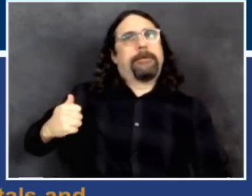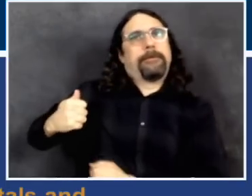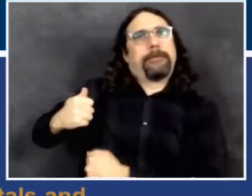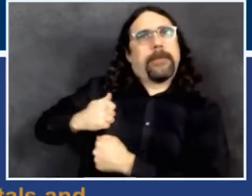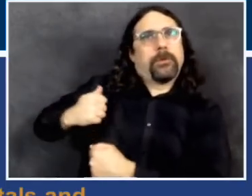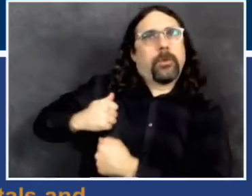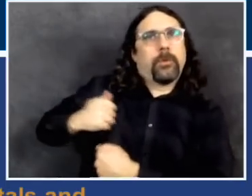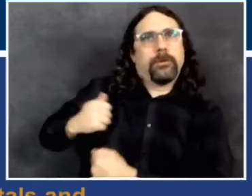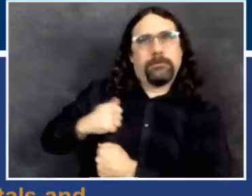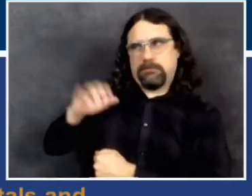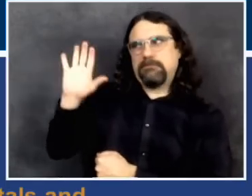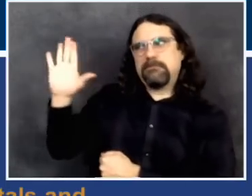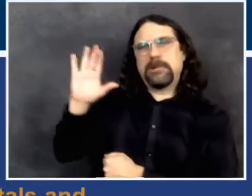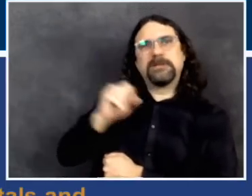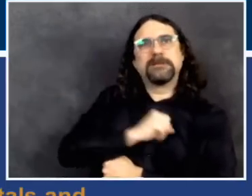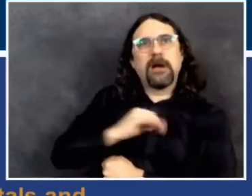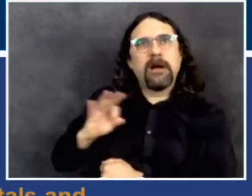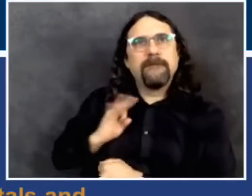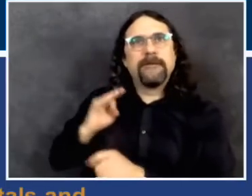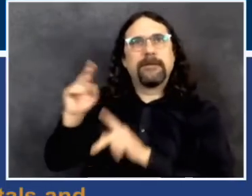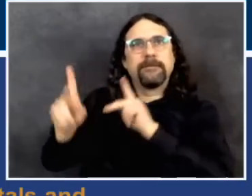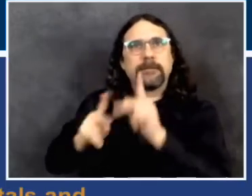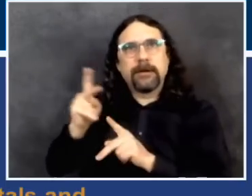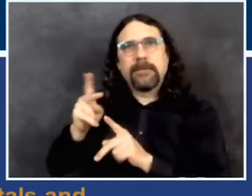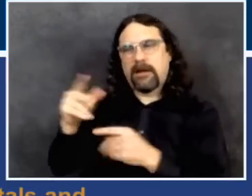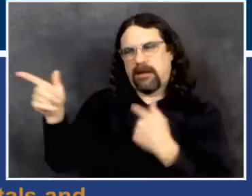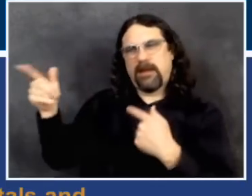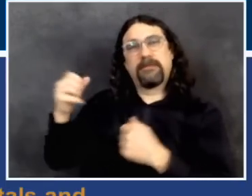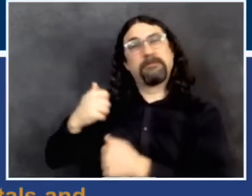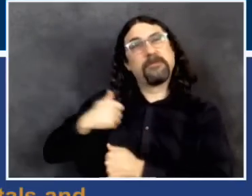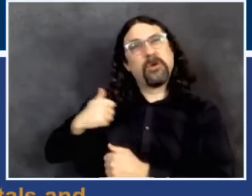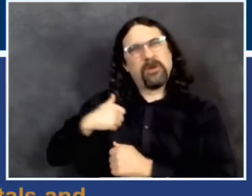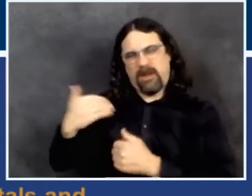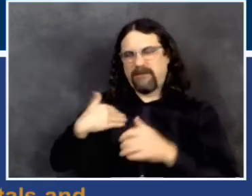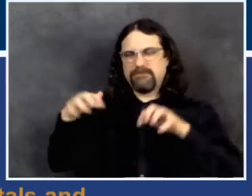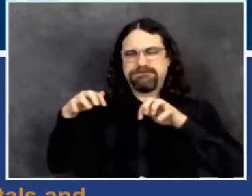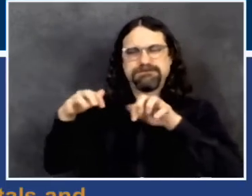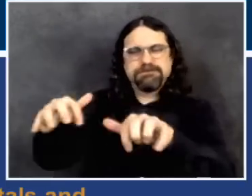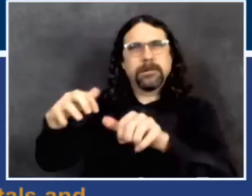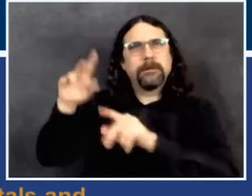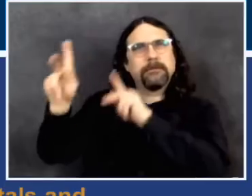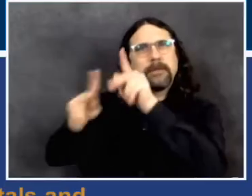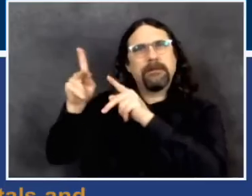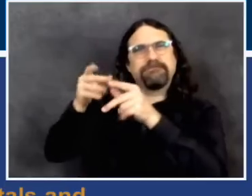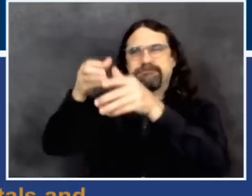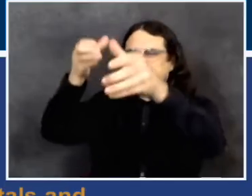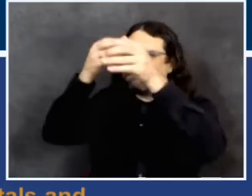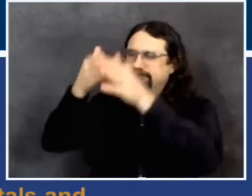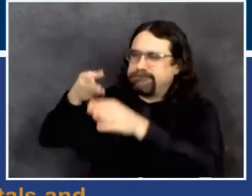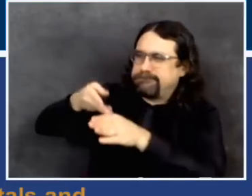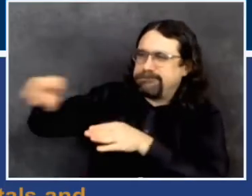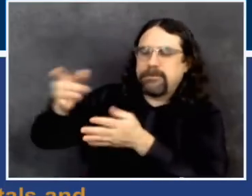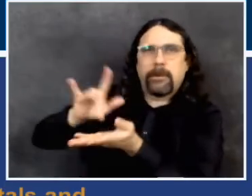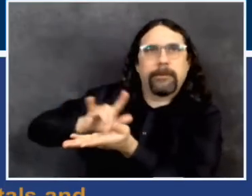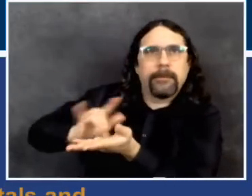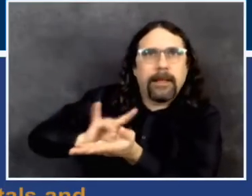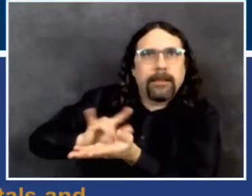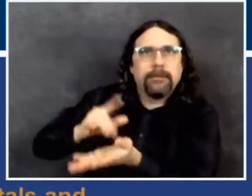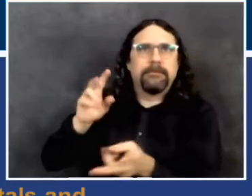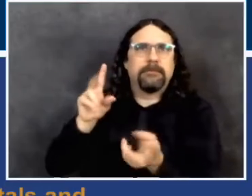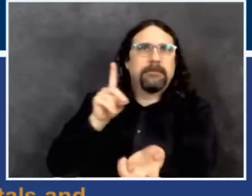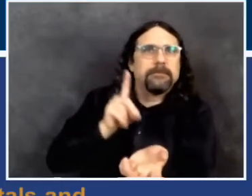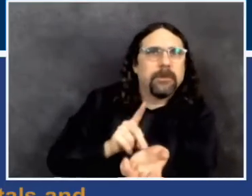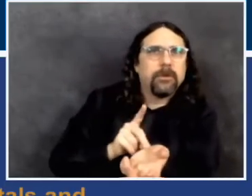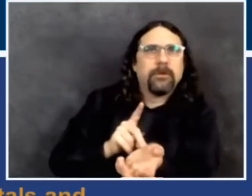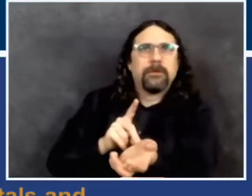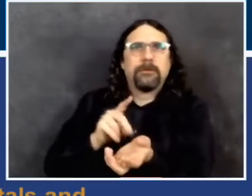toughest conditions, people who have long since made a pledge to devote their lives to saving others. We needed